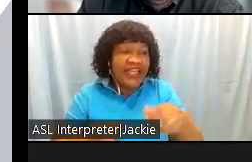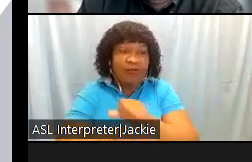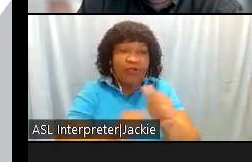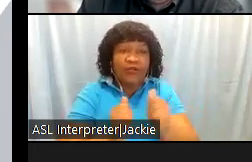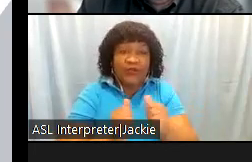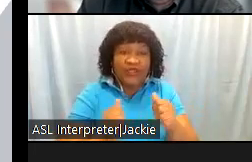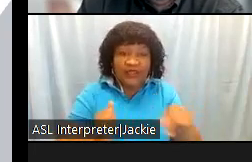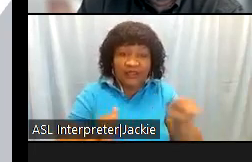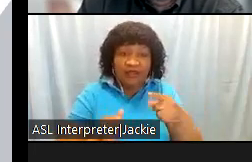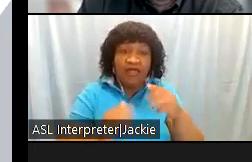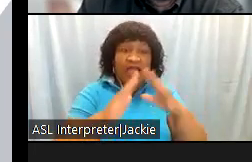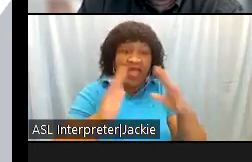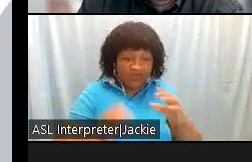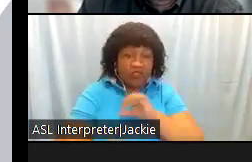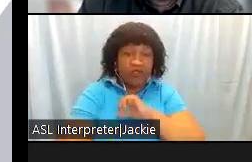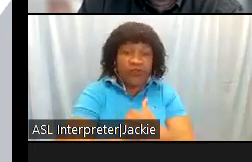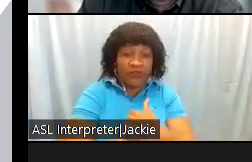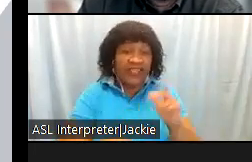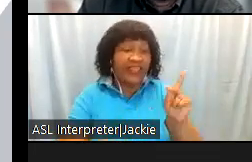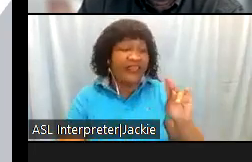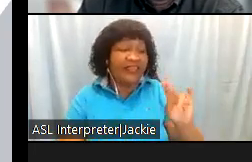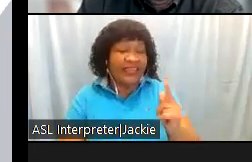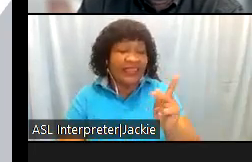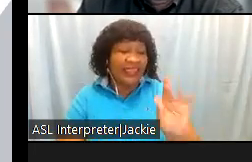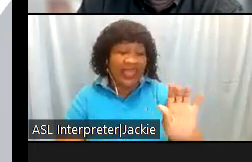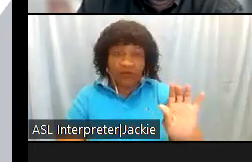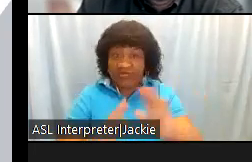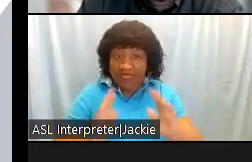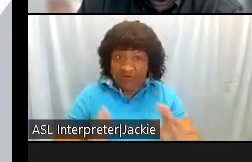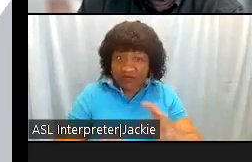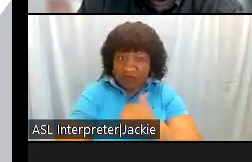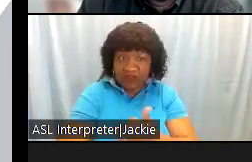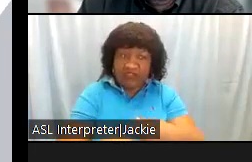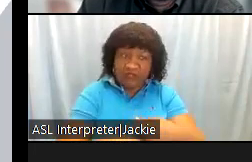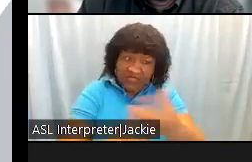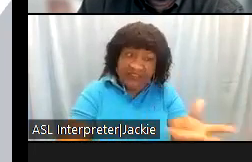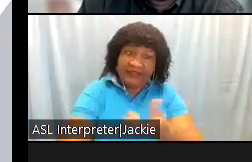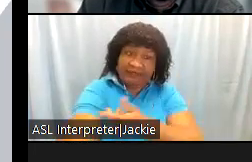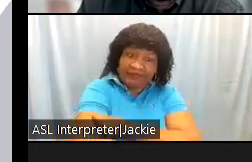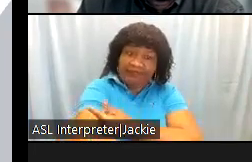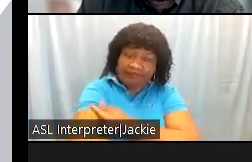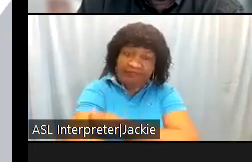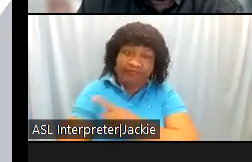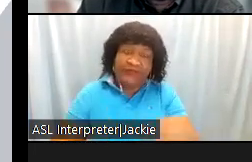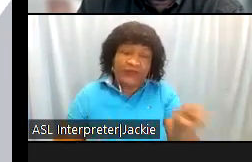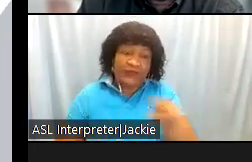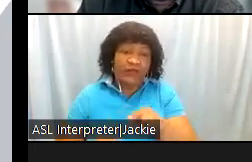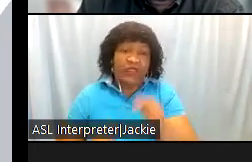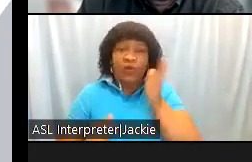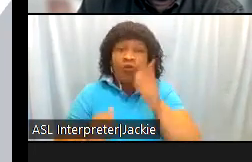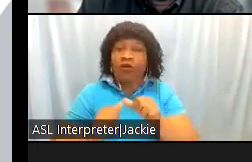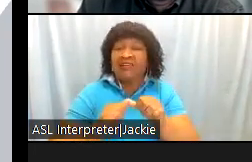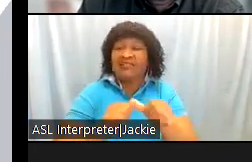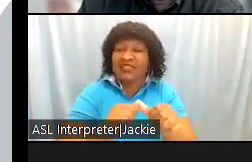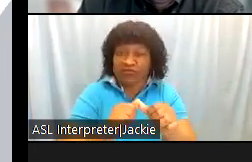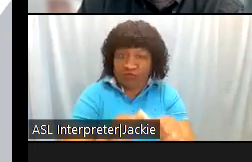Seattle Housing Authority and King County Housing Authority to really get shots in people's arms. And we are going to continue